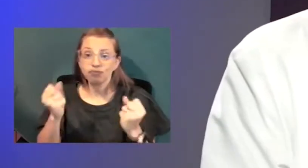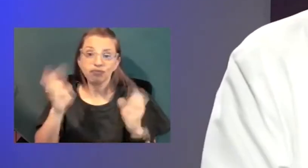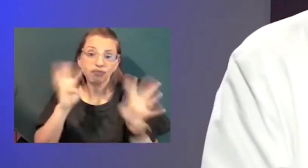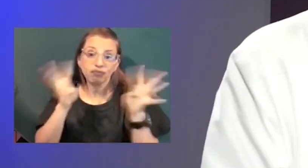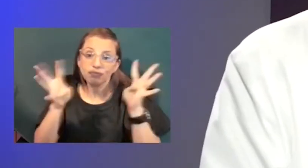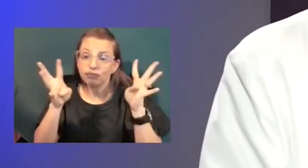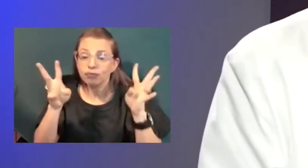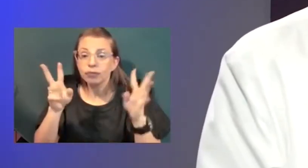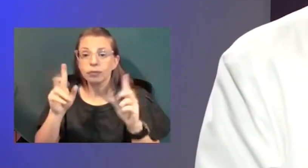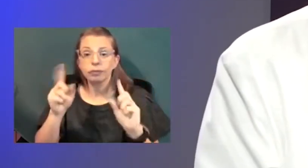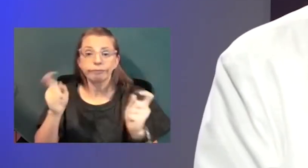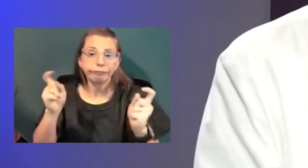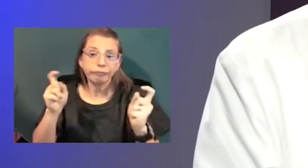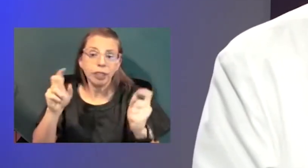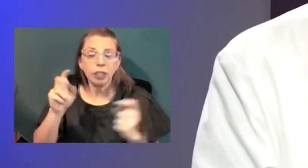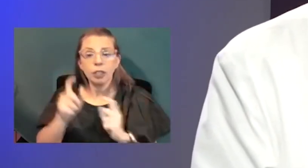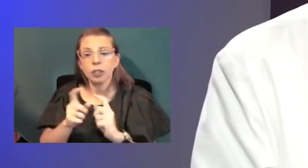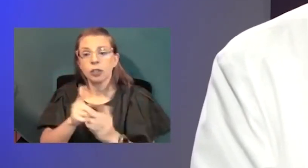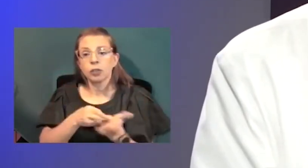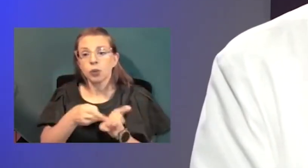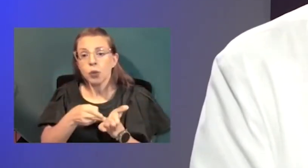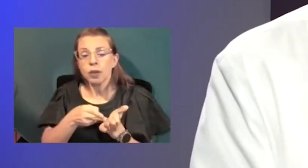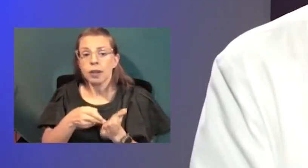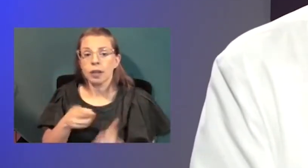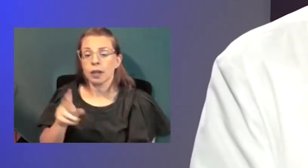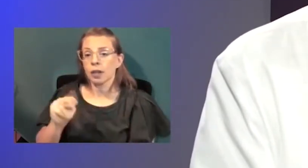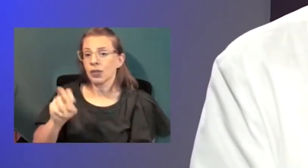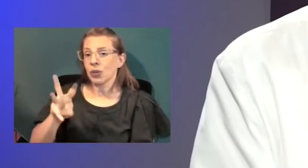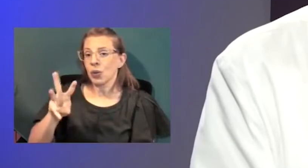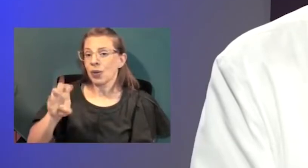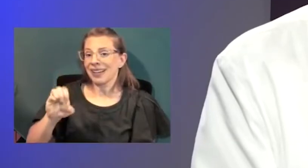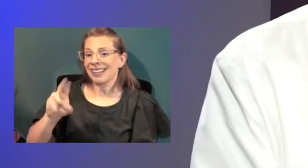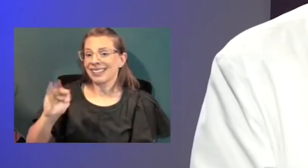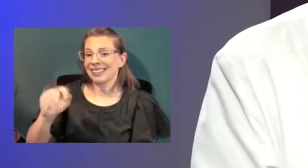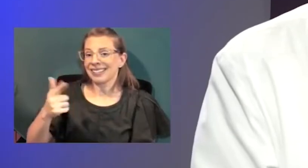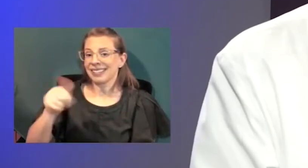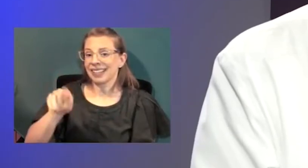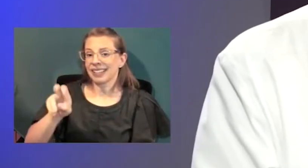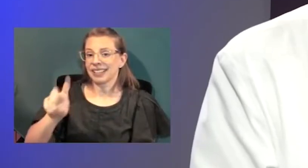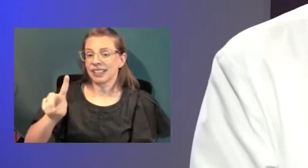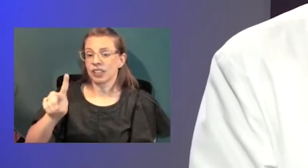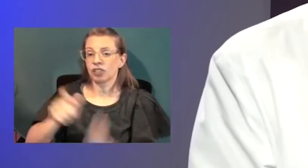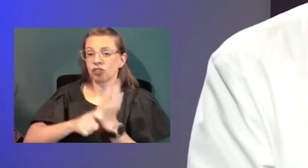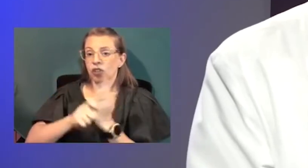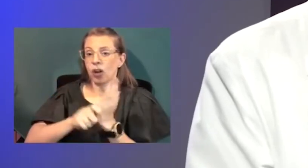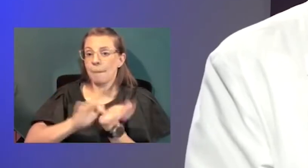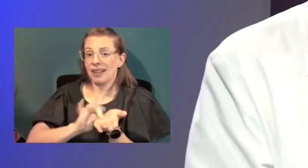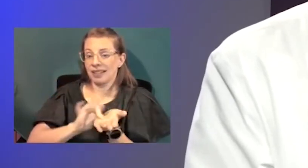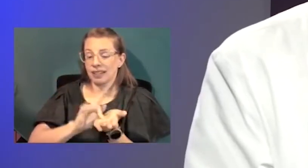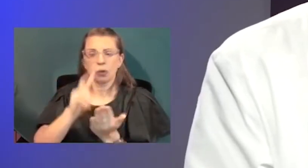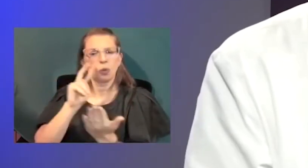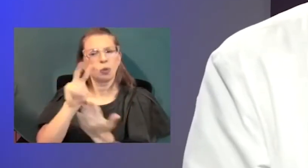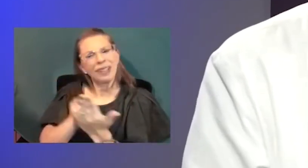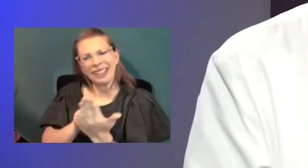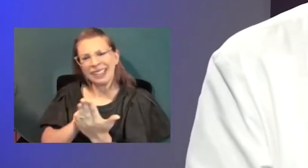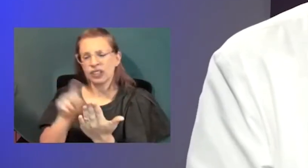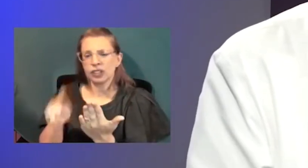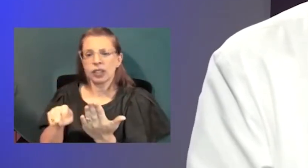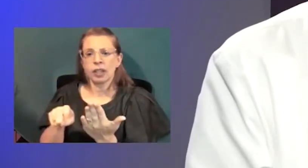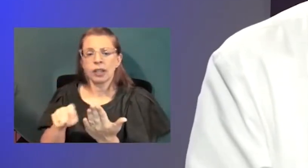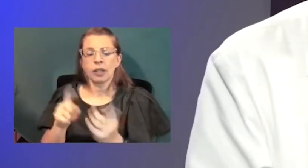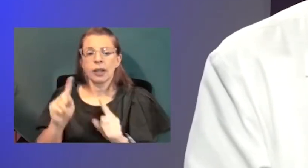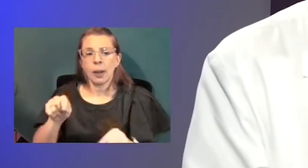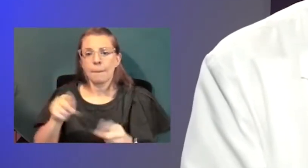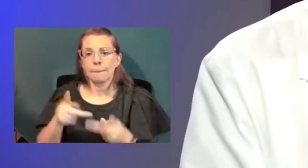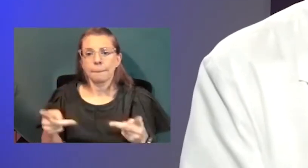Go to places like the New England Journal of Medicine, where all the COVID-19 reporting is free and open to the public. Come to this program. Come to places where we're going to try and be honest and